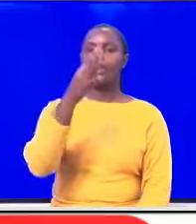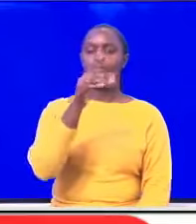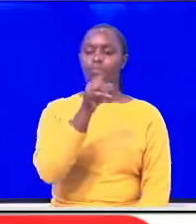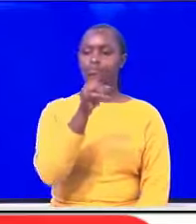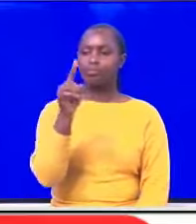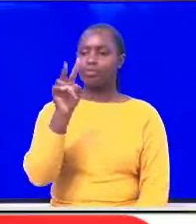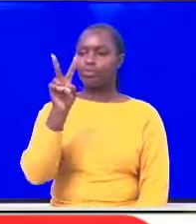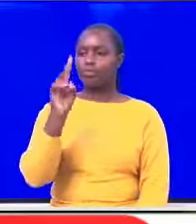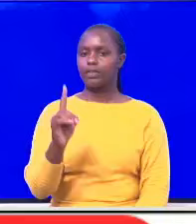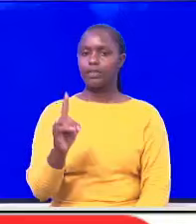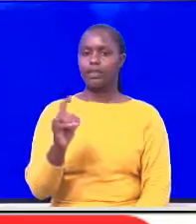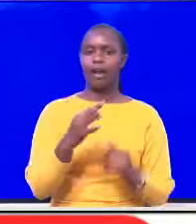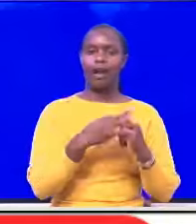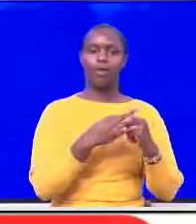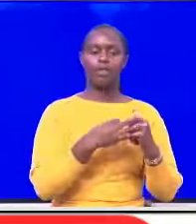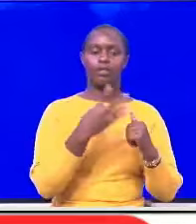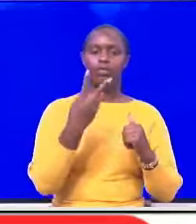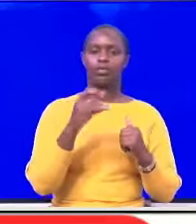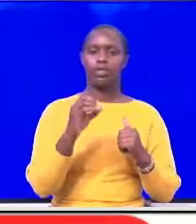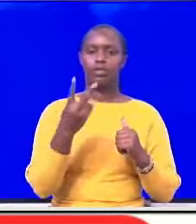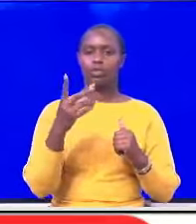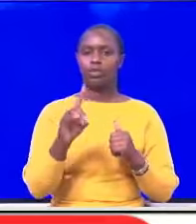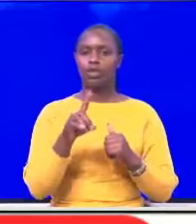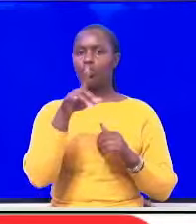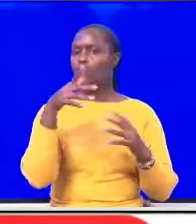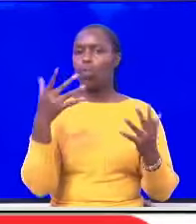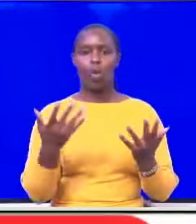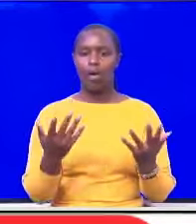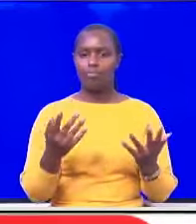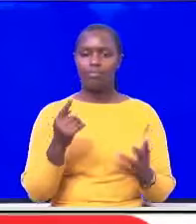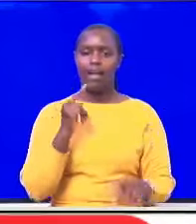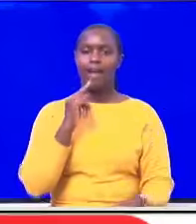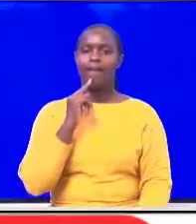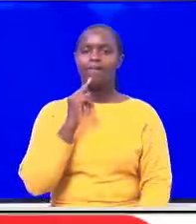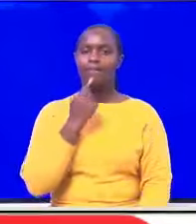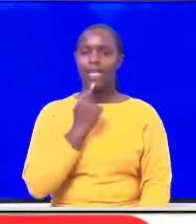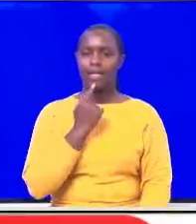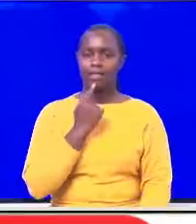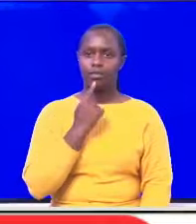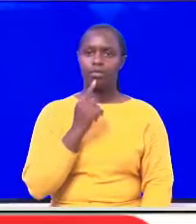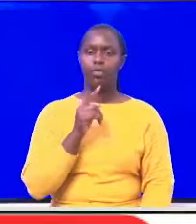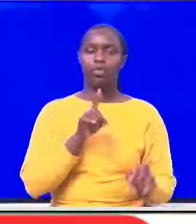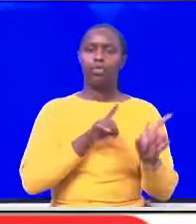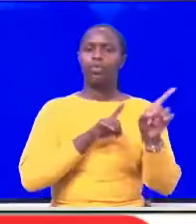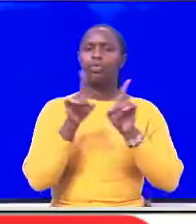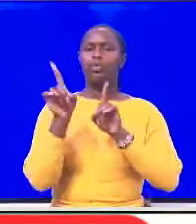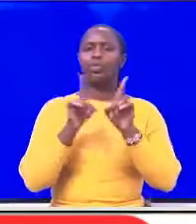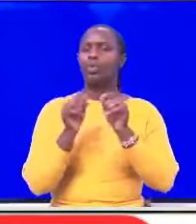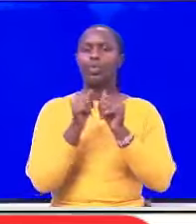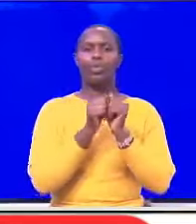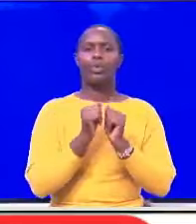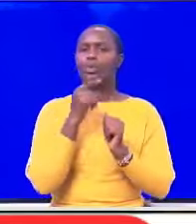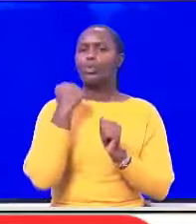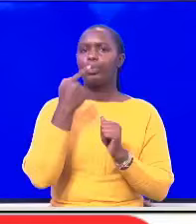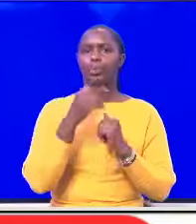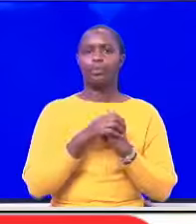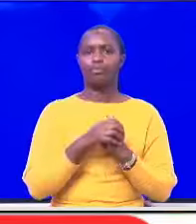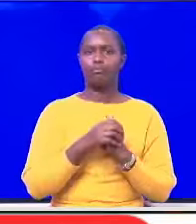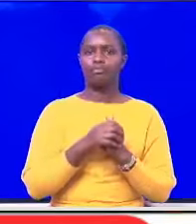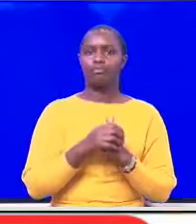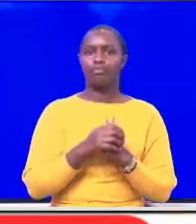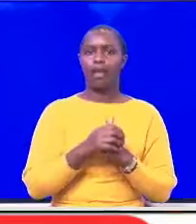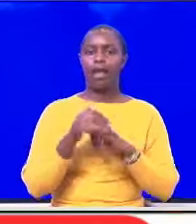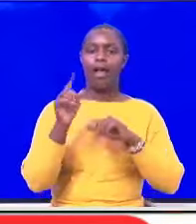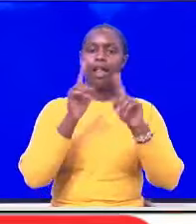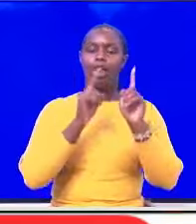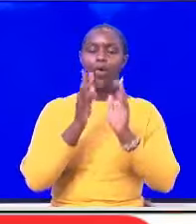August? 2021. I was in Finland. Who did you go with? I went with the governor then,